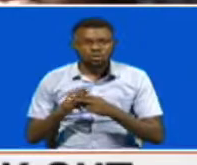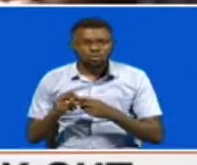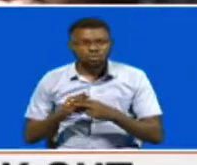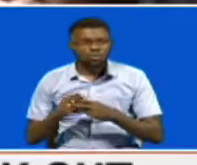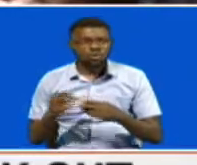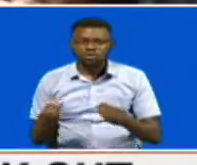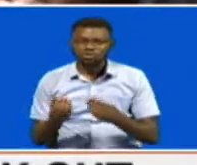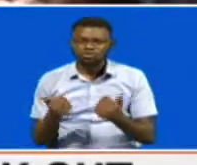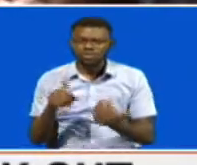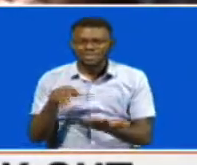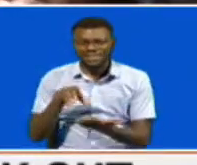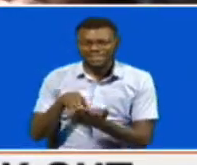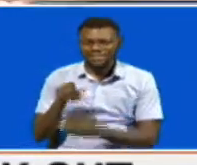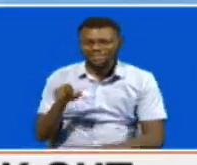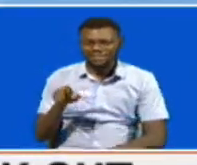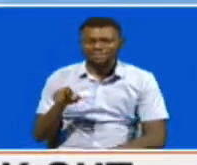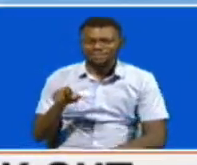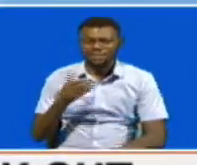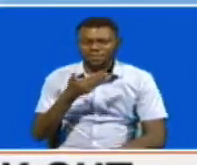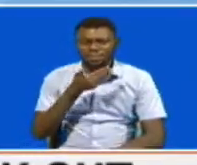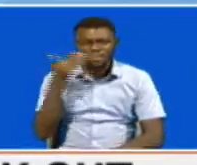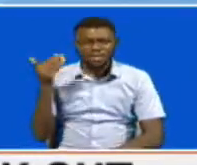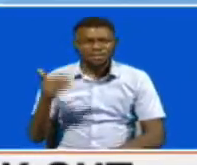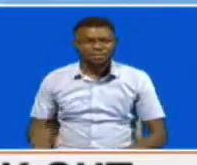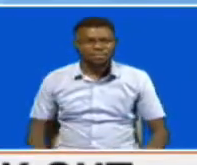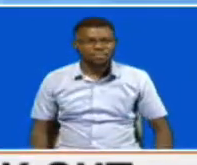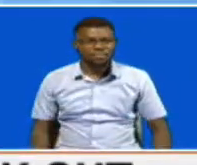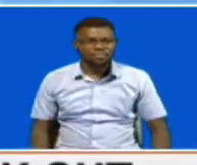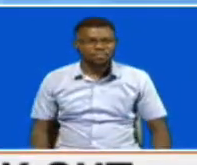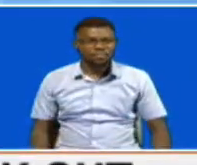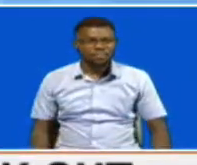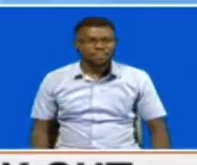of, the better for us. Now, the 24th edition of the Lewa Marathon